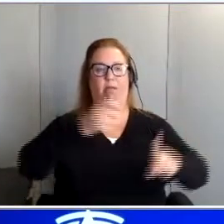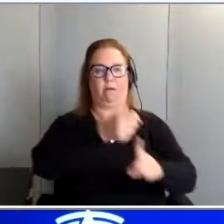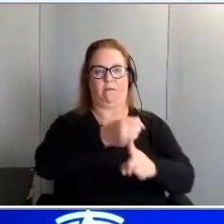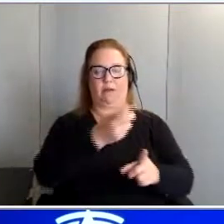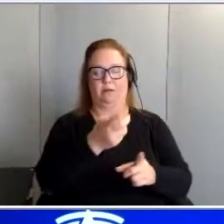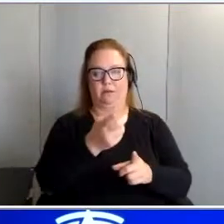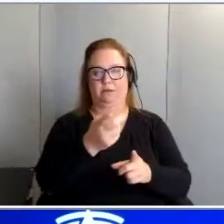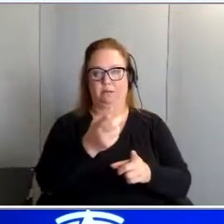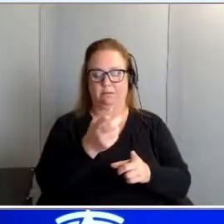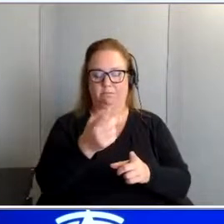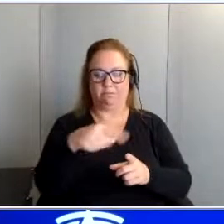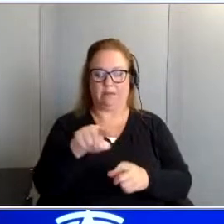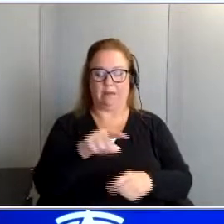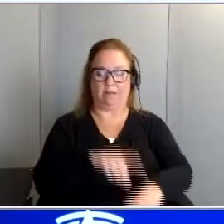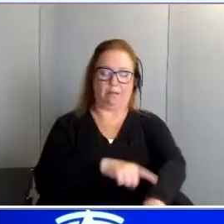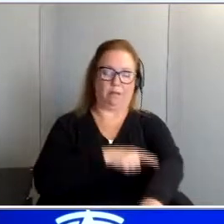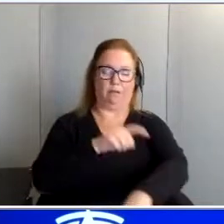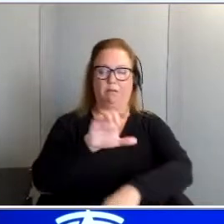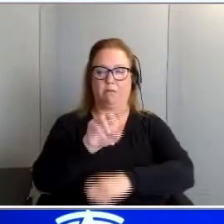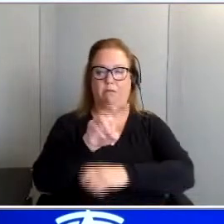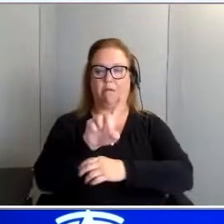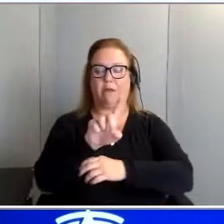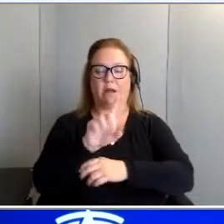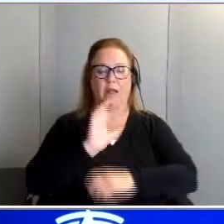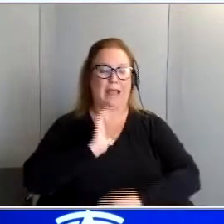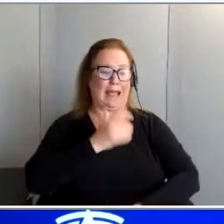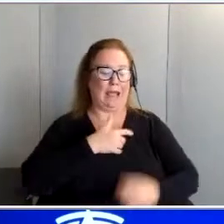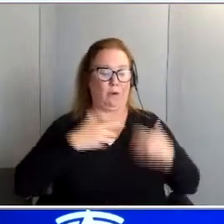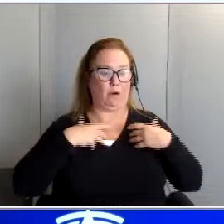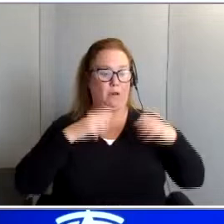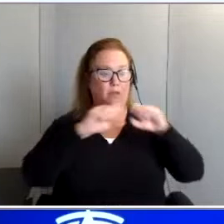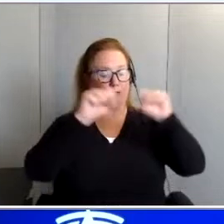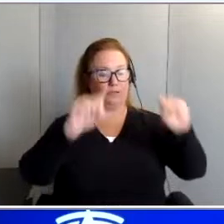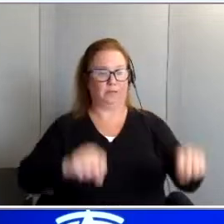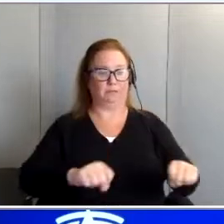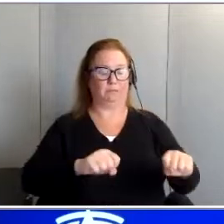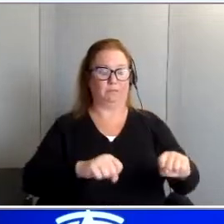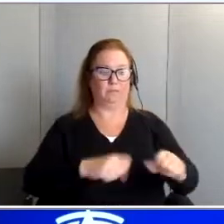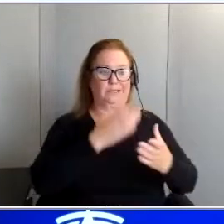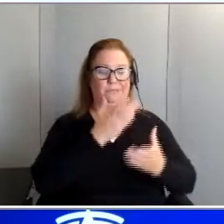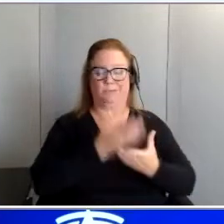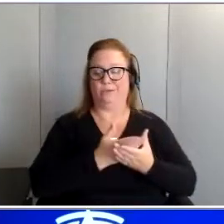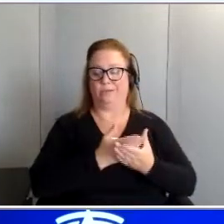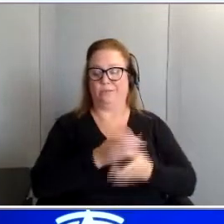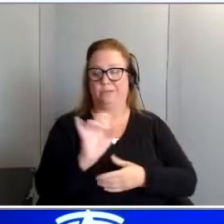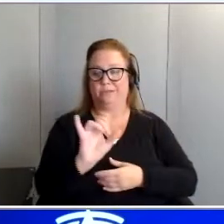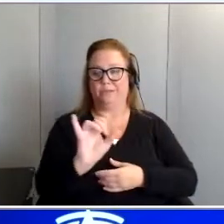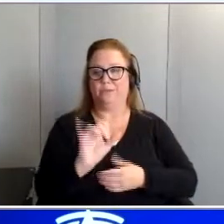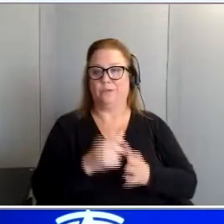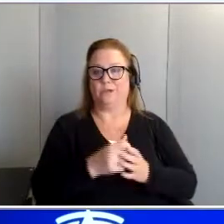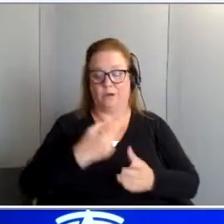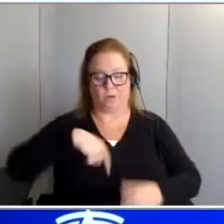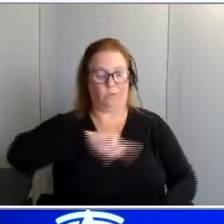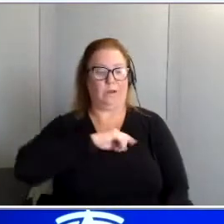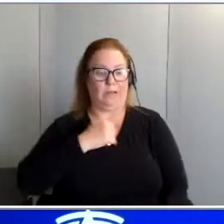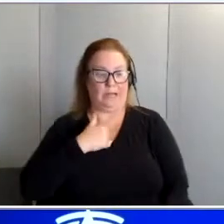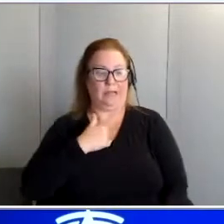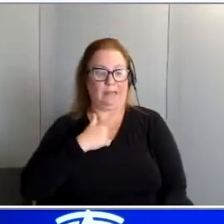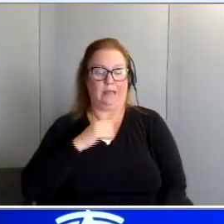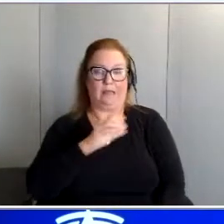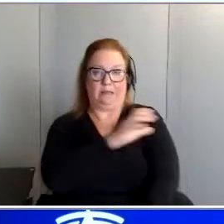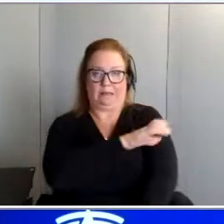that. And I think, you know, our health system is a testament to that as well, as we did have that long haul